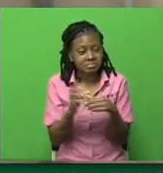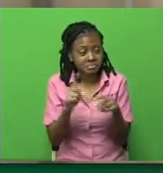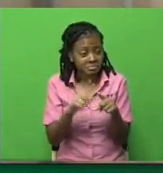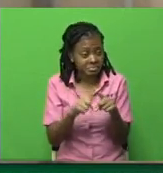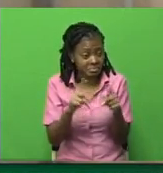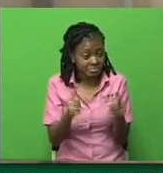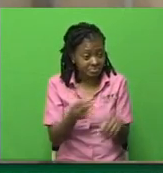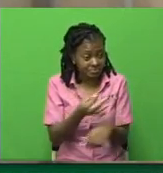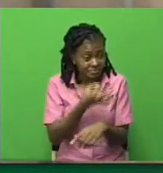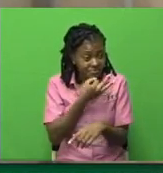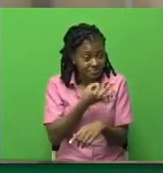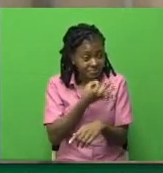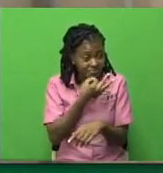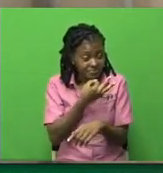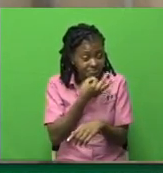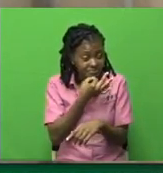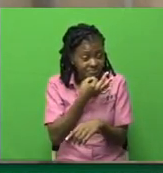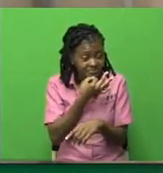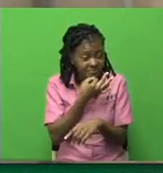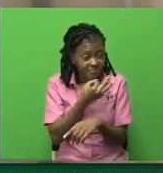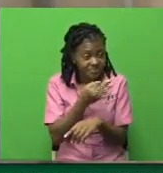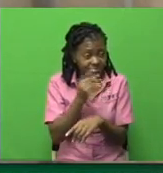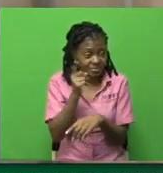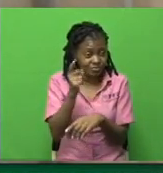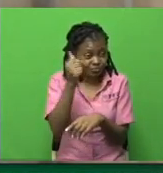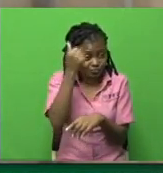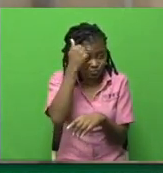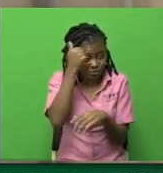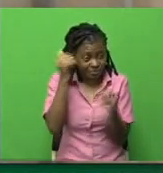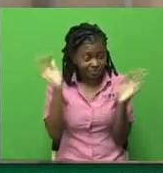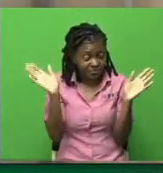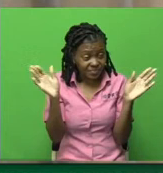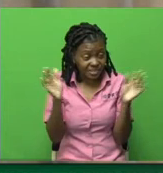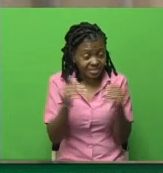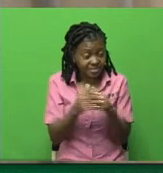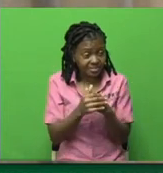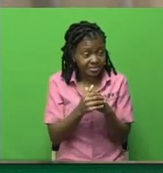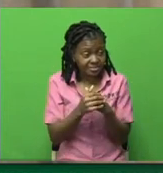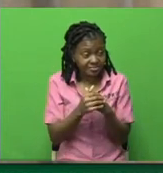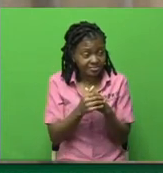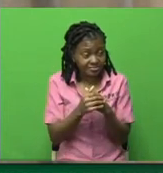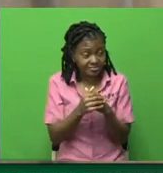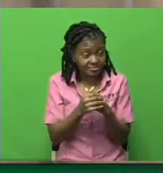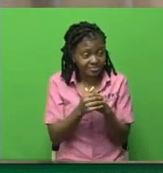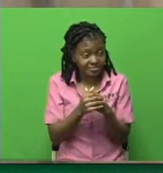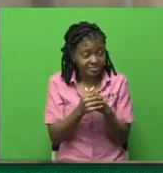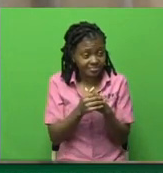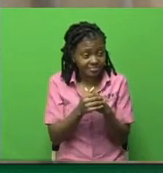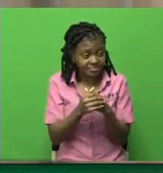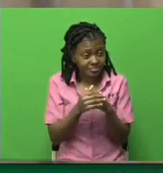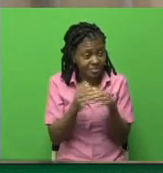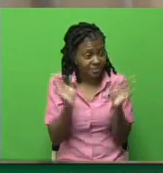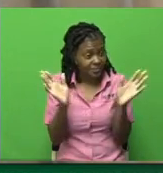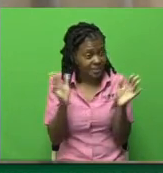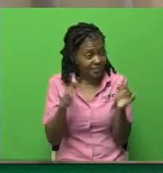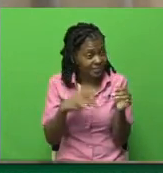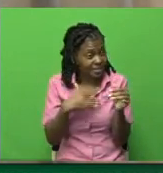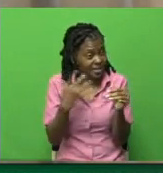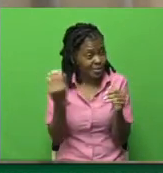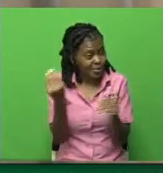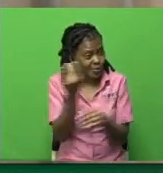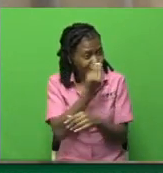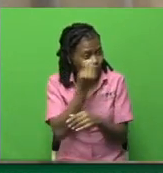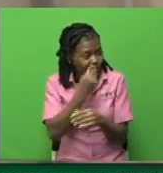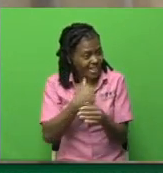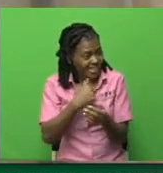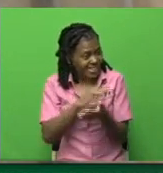soon this silly little fly hearing his Wily flattering Woods flattering words we've heard